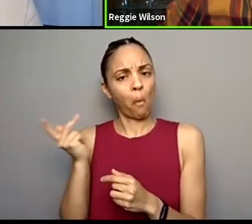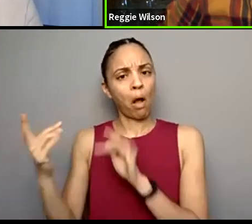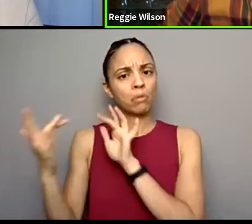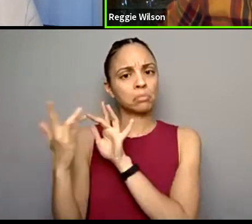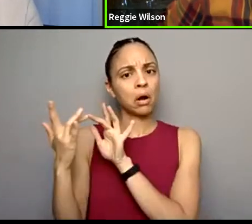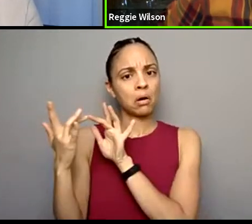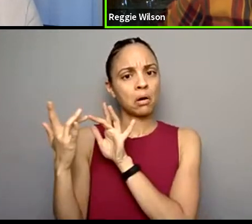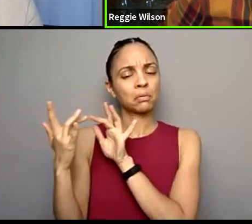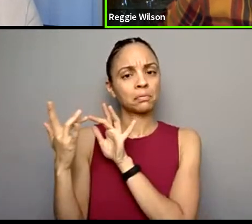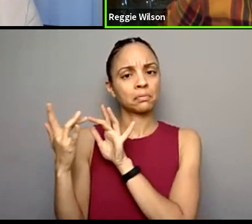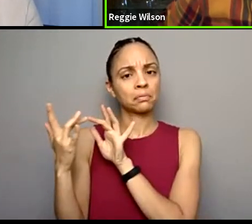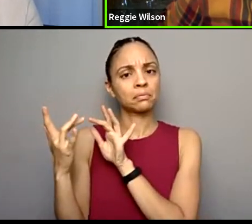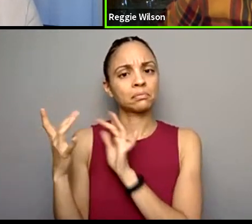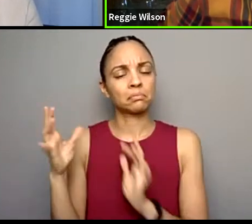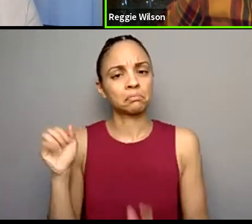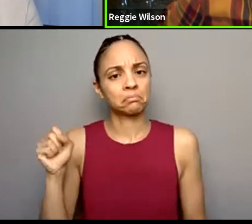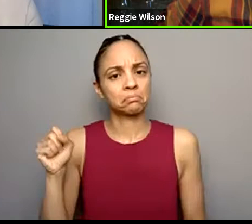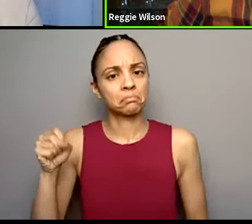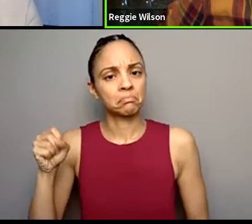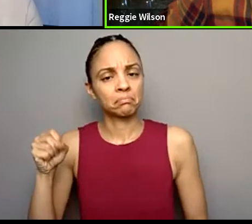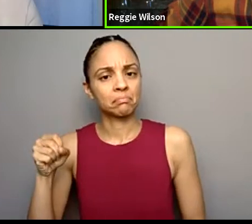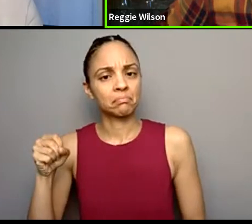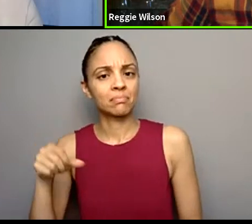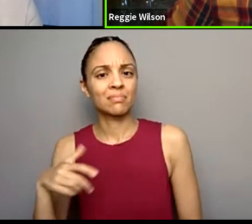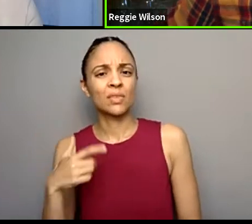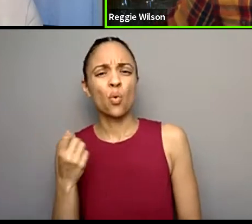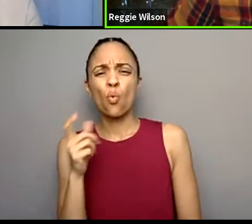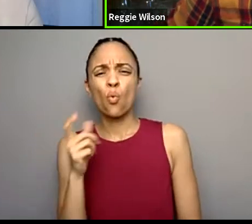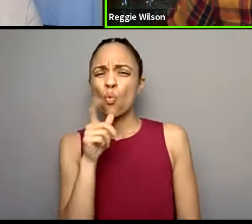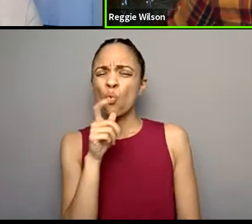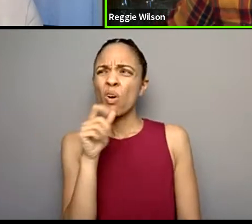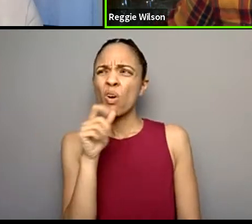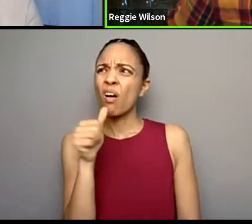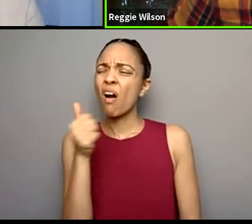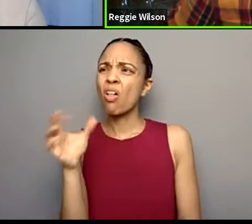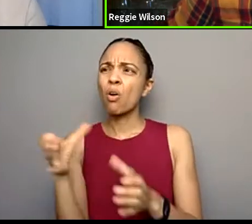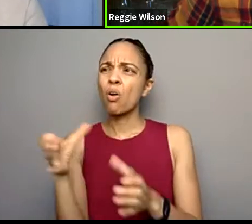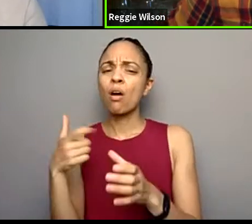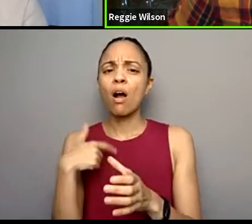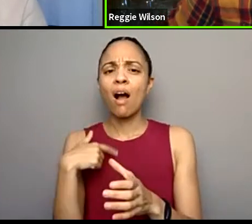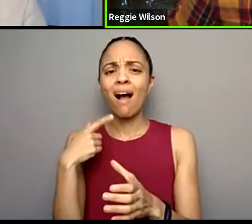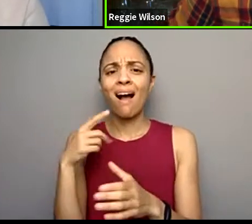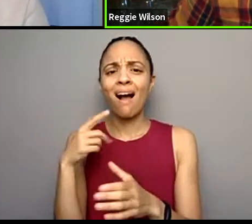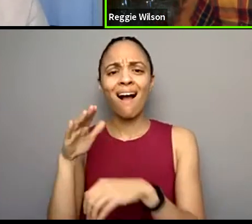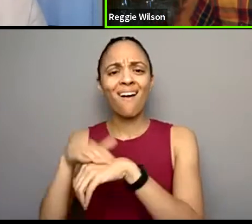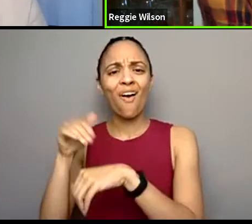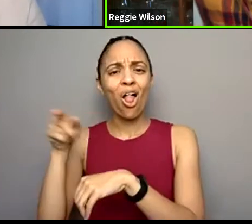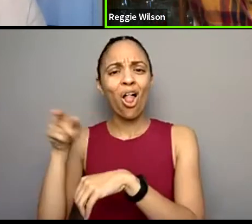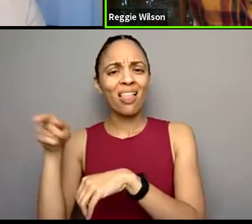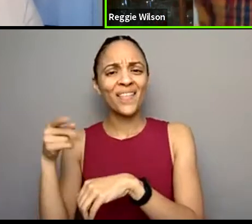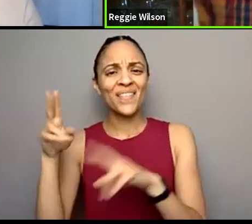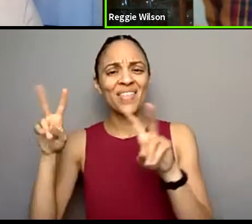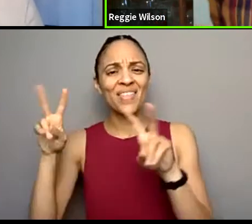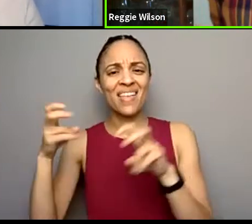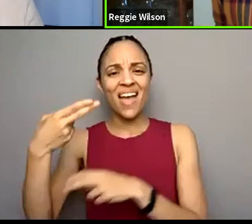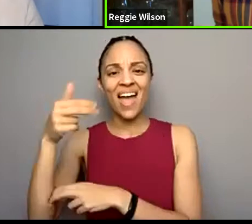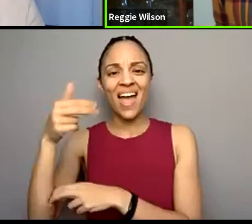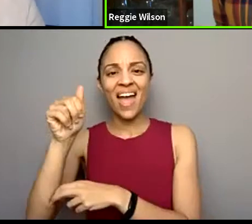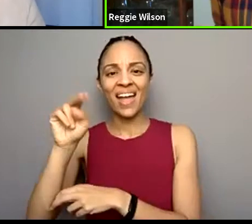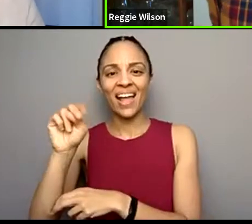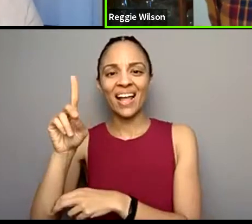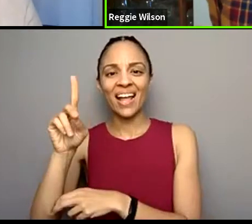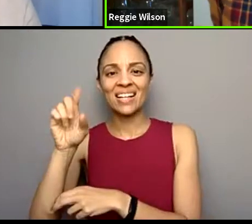yeah. I'm thinking, and who are I call them the handsome women of Fist and Heel right now, who are like this amazing group.